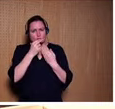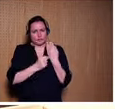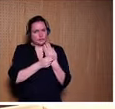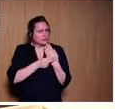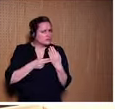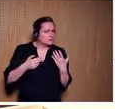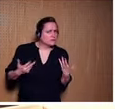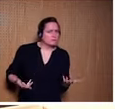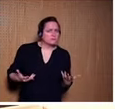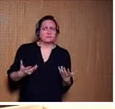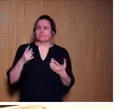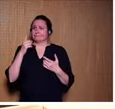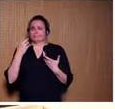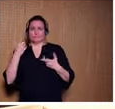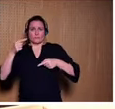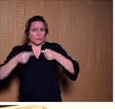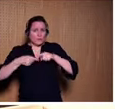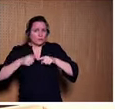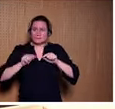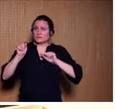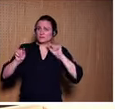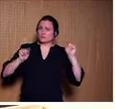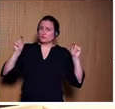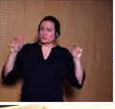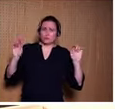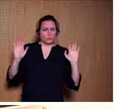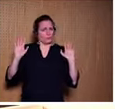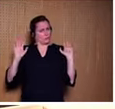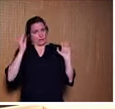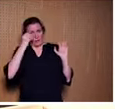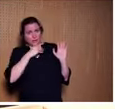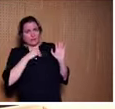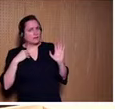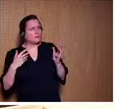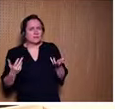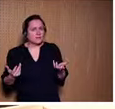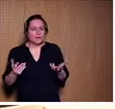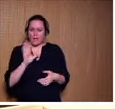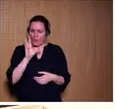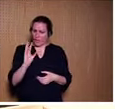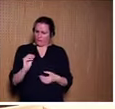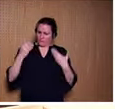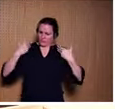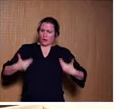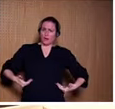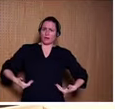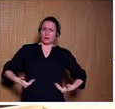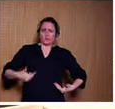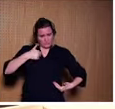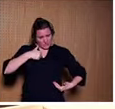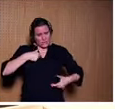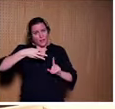are un-African. Who is African? Me, an LGBTQ